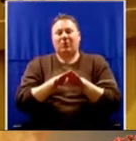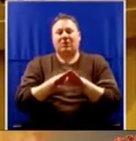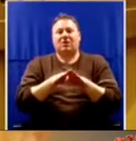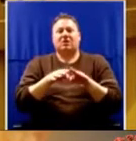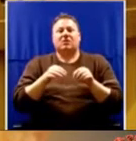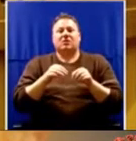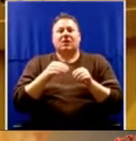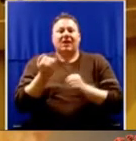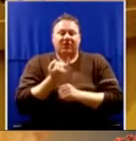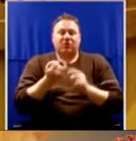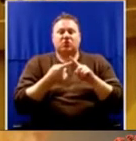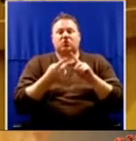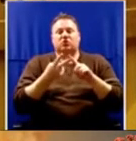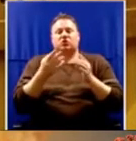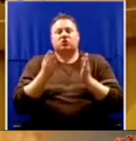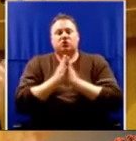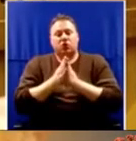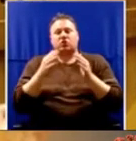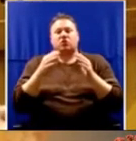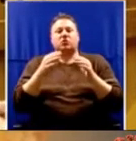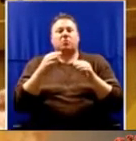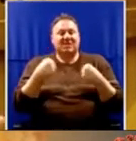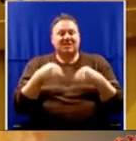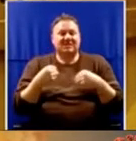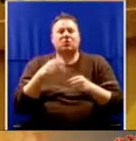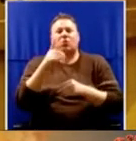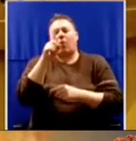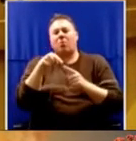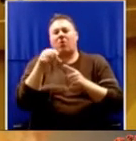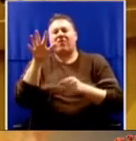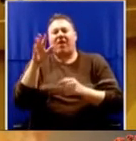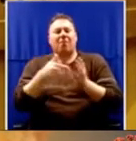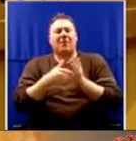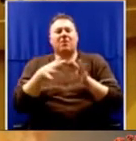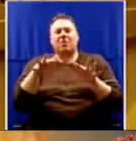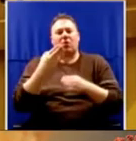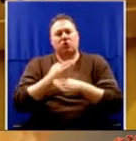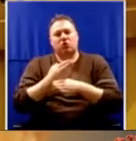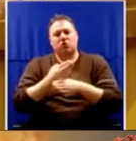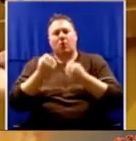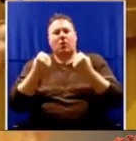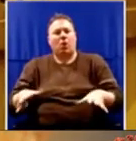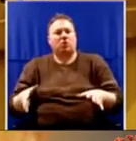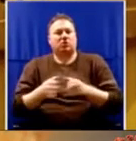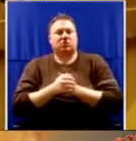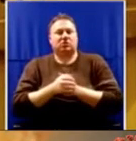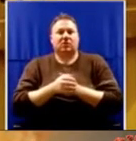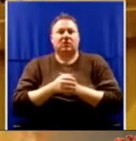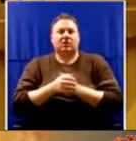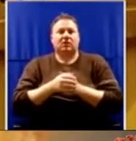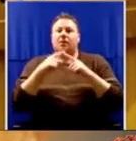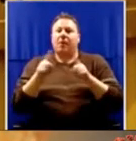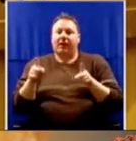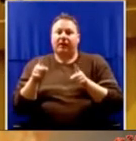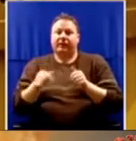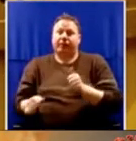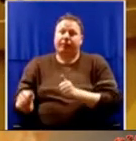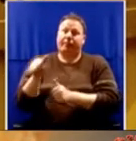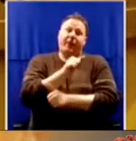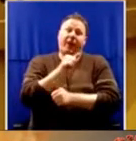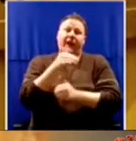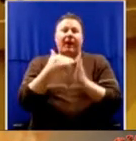an estimated 1.5 million people losing their jobs. Yet we see a return to level 2.